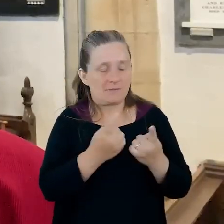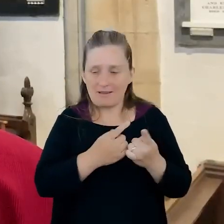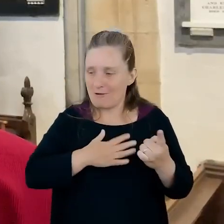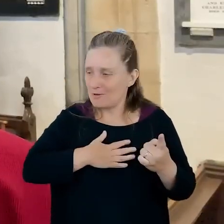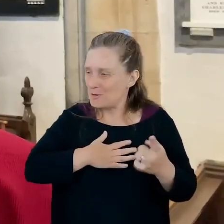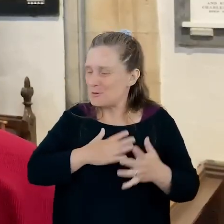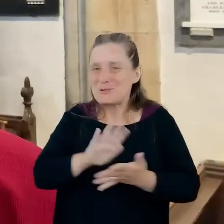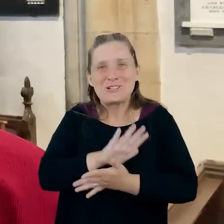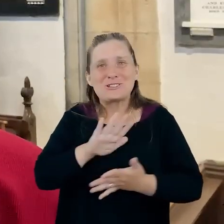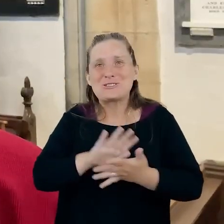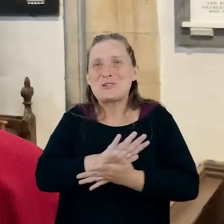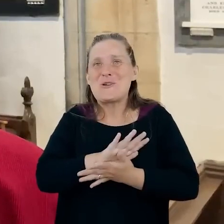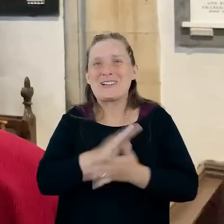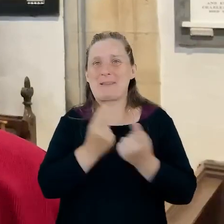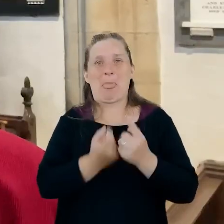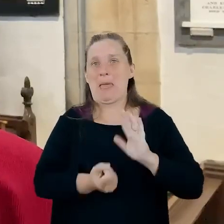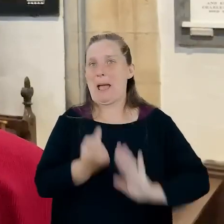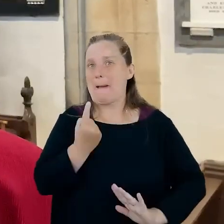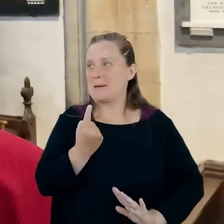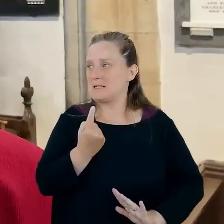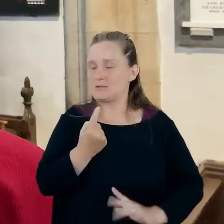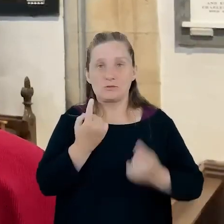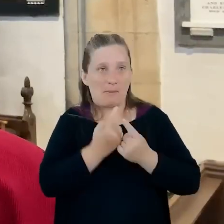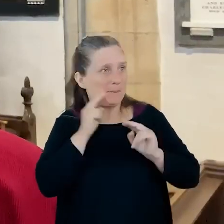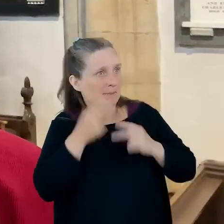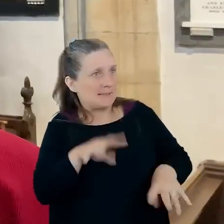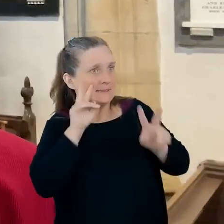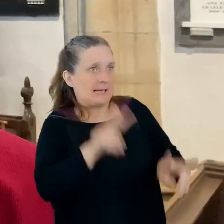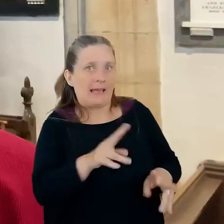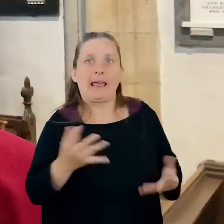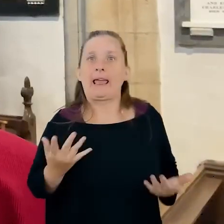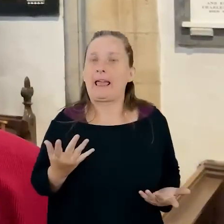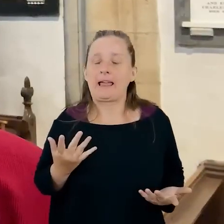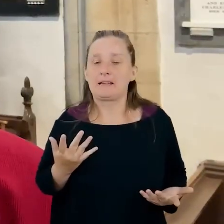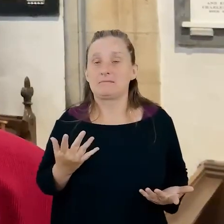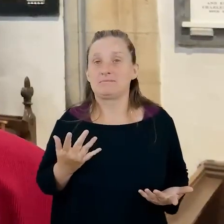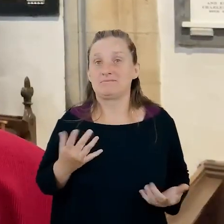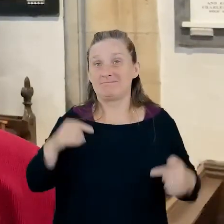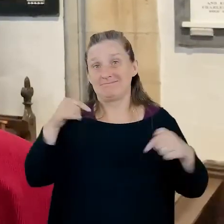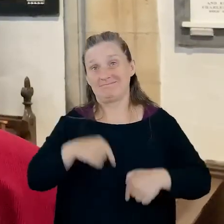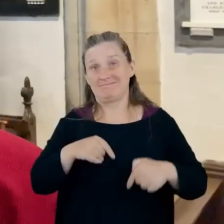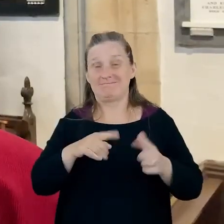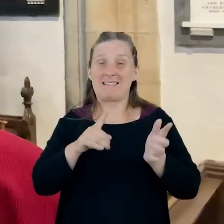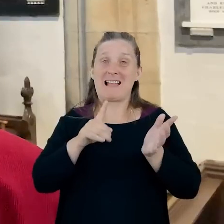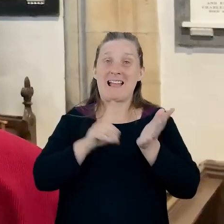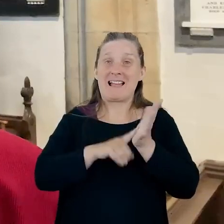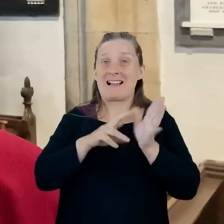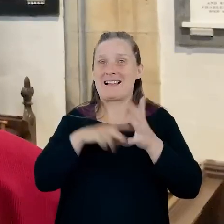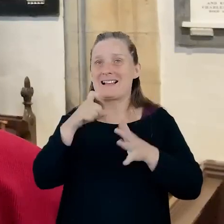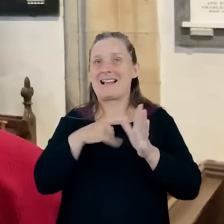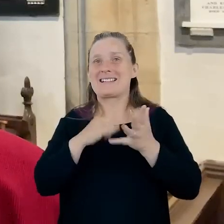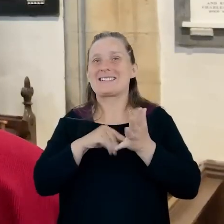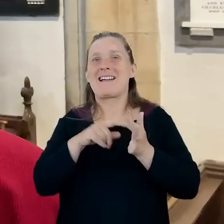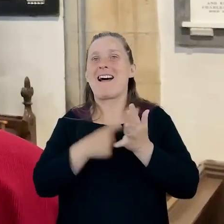feeling of pure joy at something that has happened or you've seen? At Lancaster Priory, we are